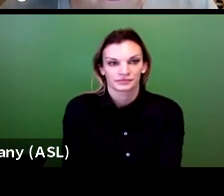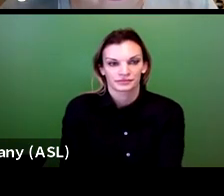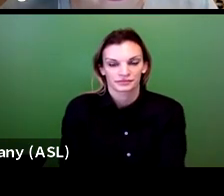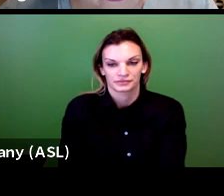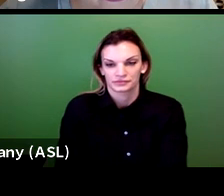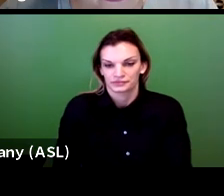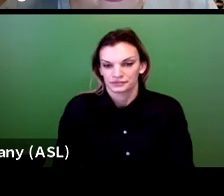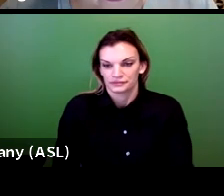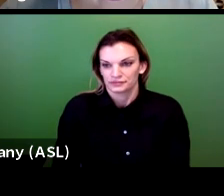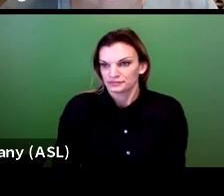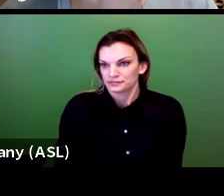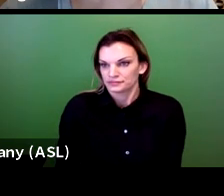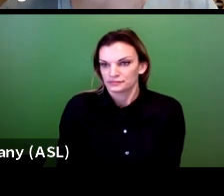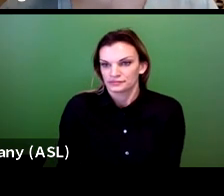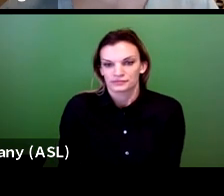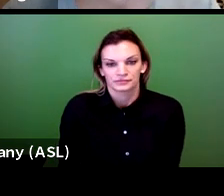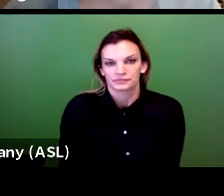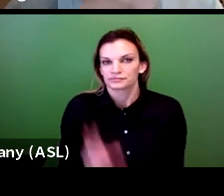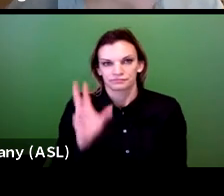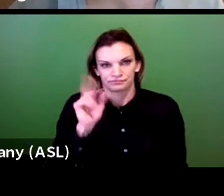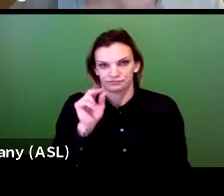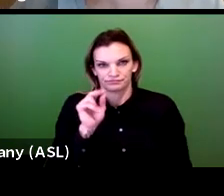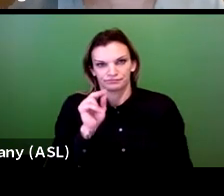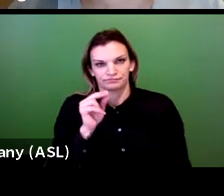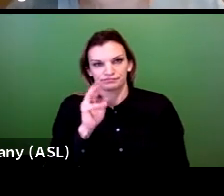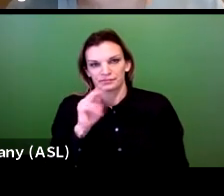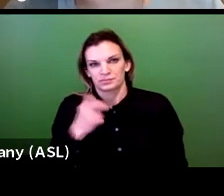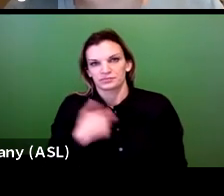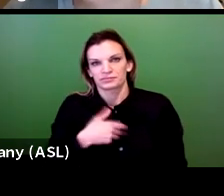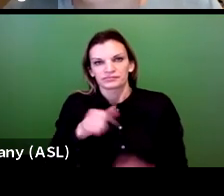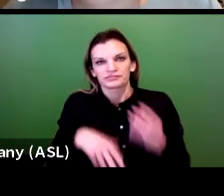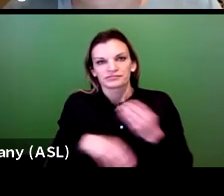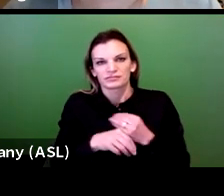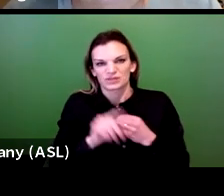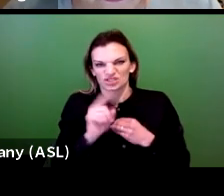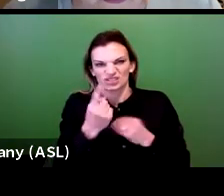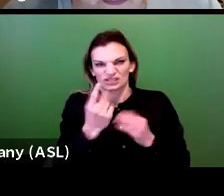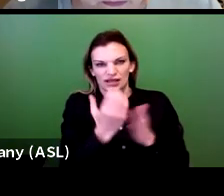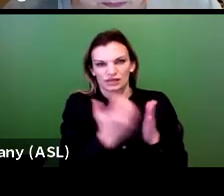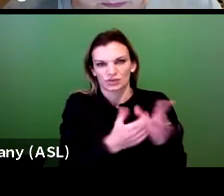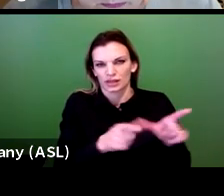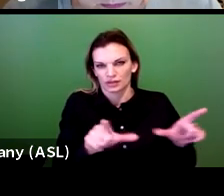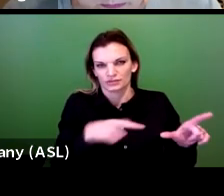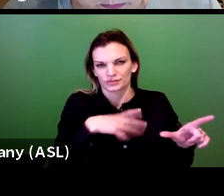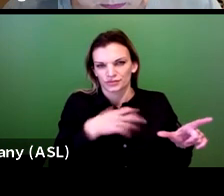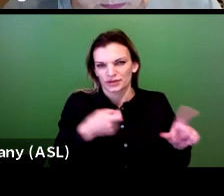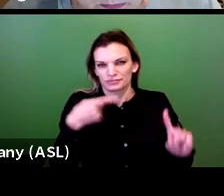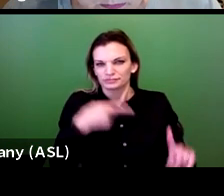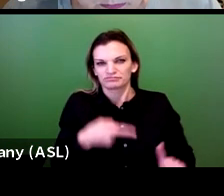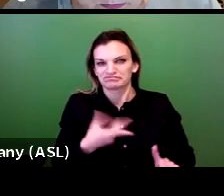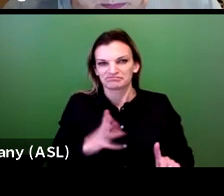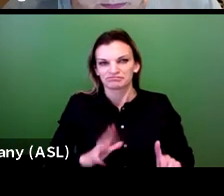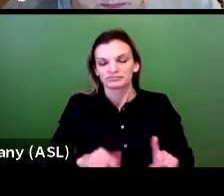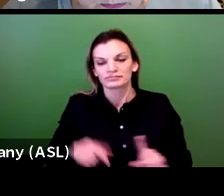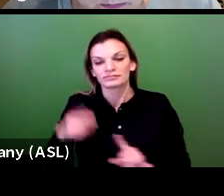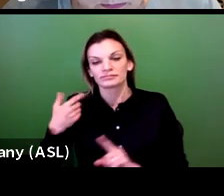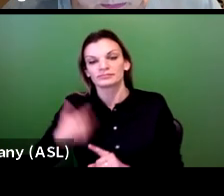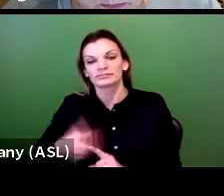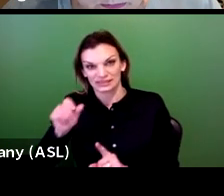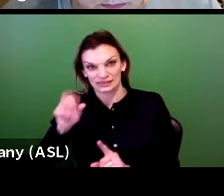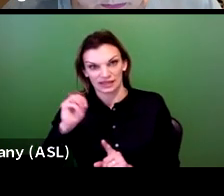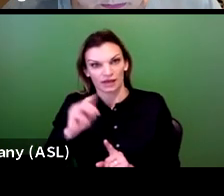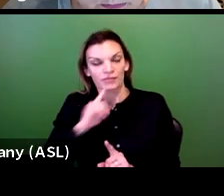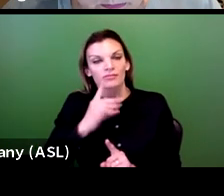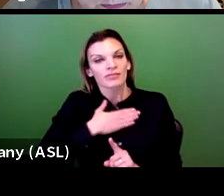No, I just called out a couple spots in the Constitution, some of the constitutional language. No, and I'm glad, really quite glad that we were able to bring up